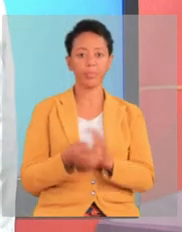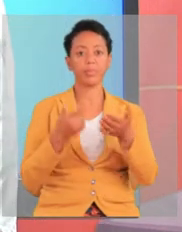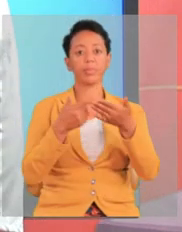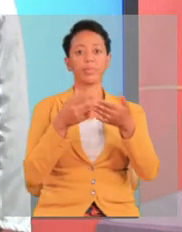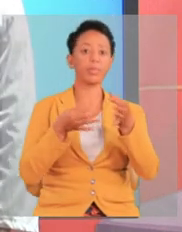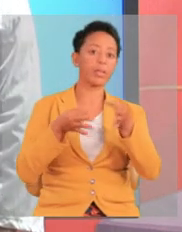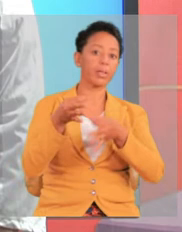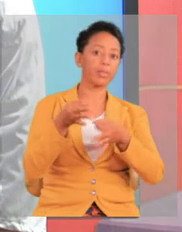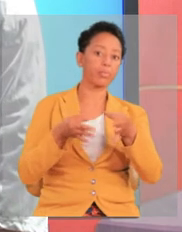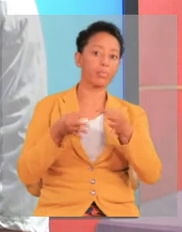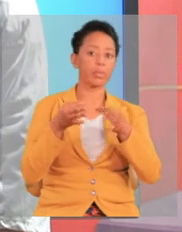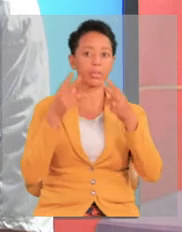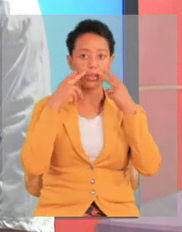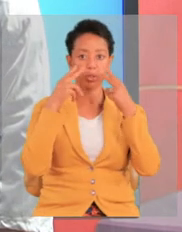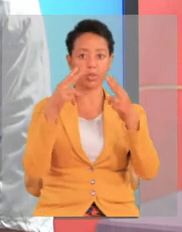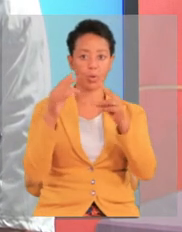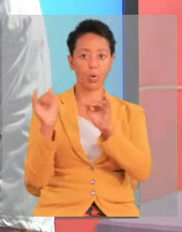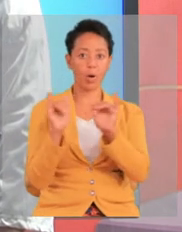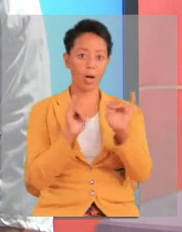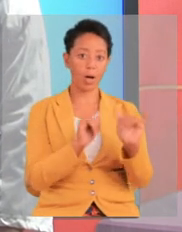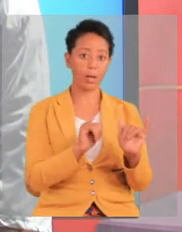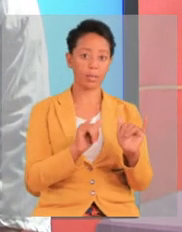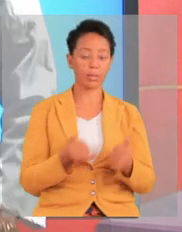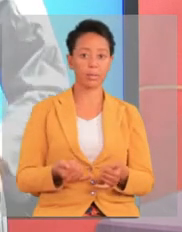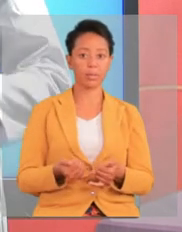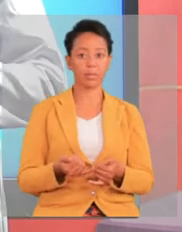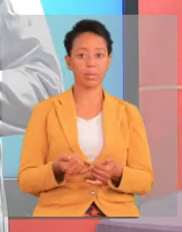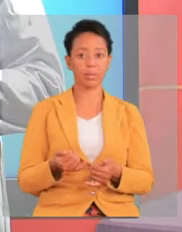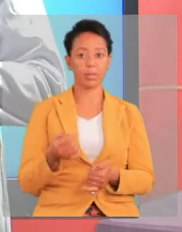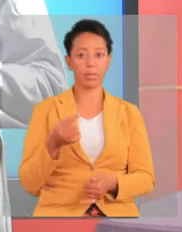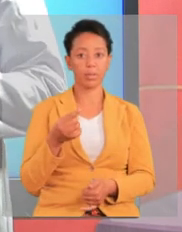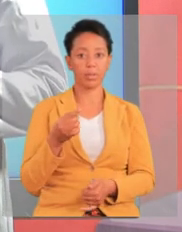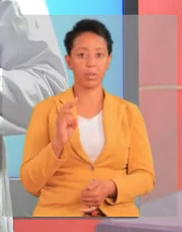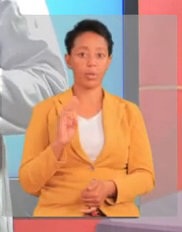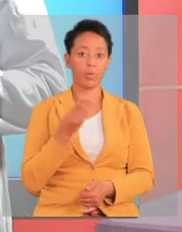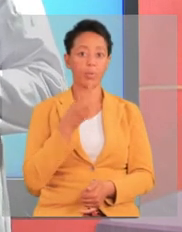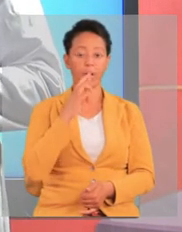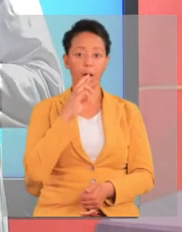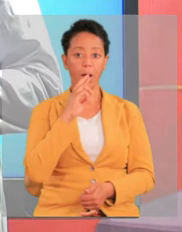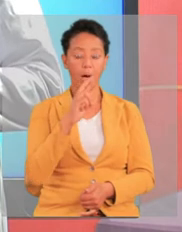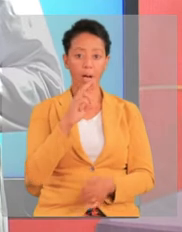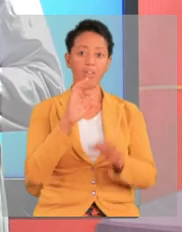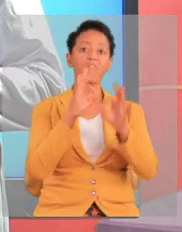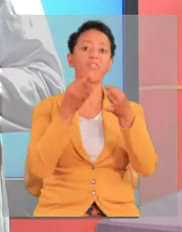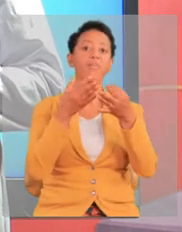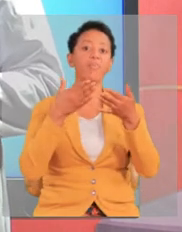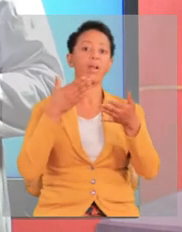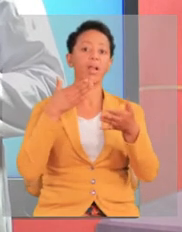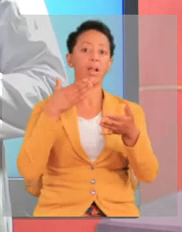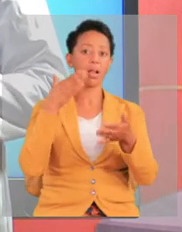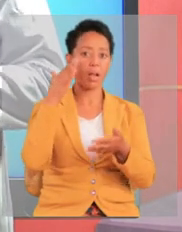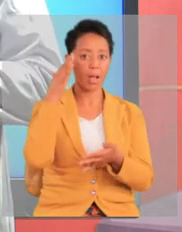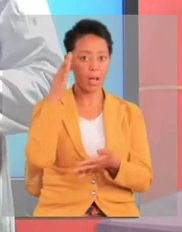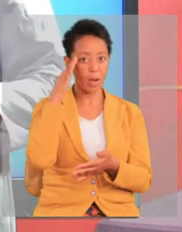This expression shows us, okay, we are already familiar with that person. I have known him all my life